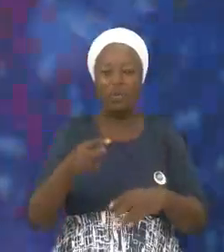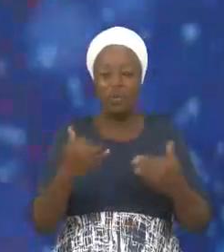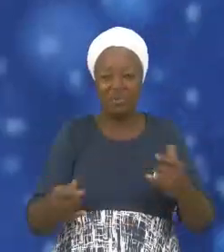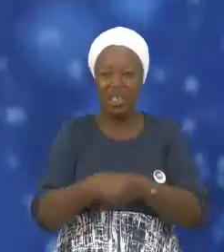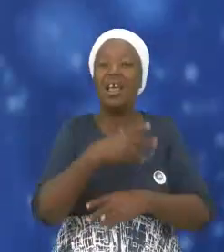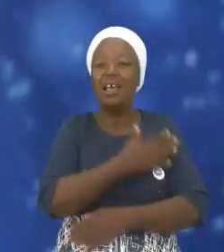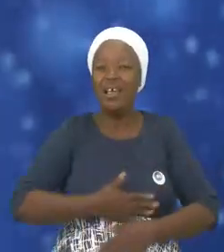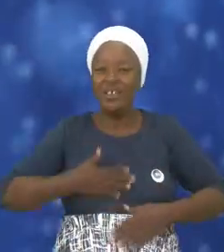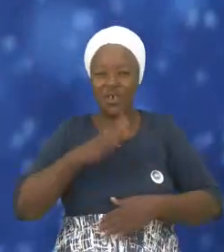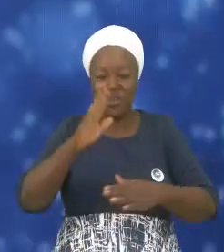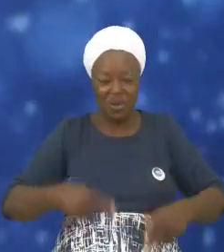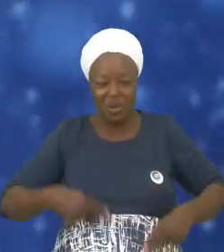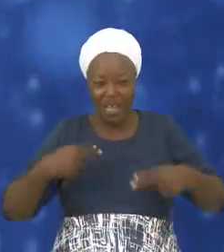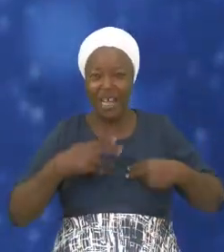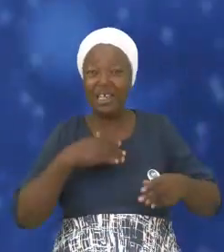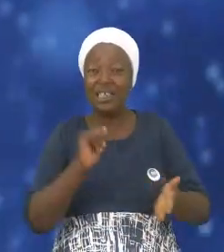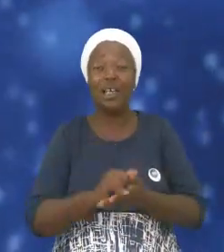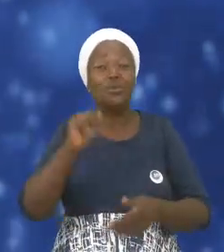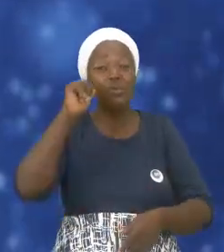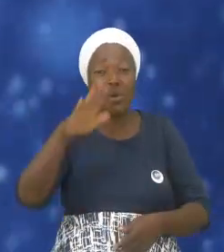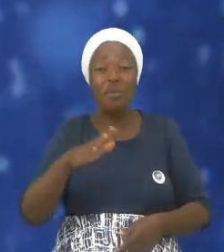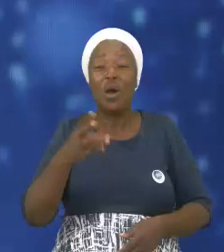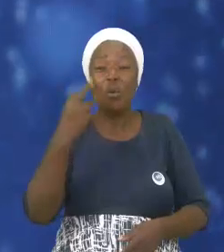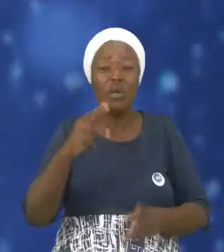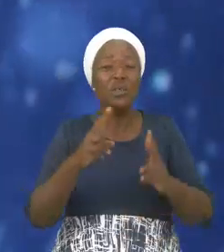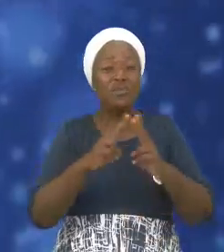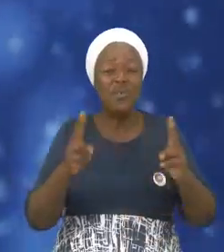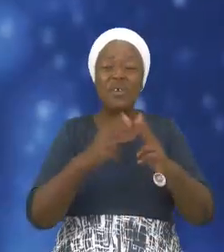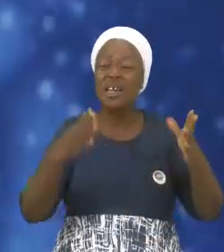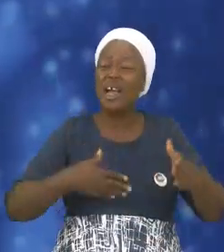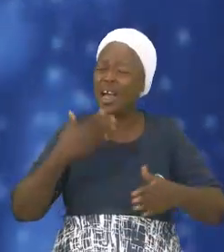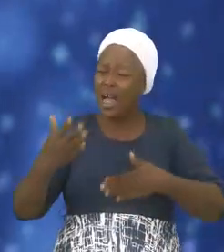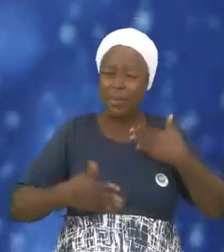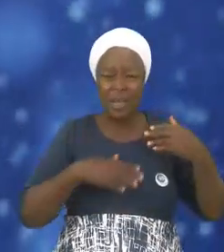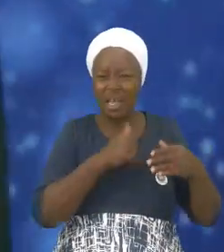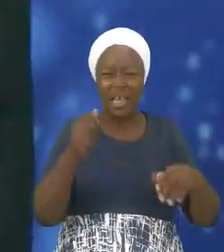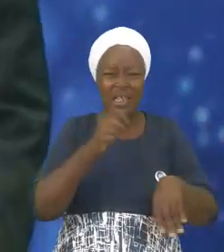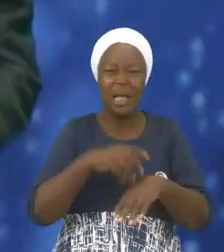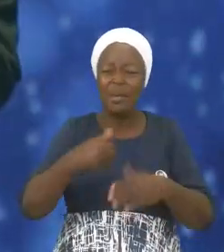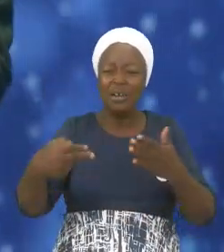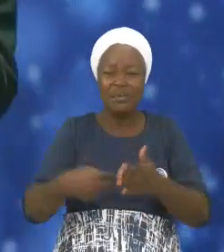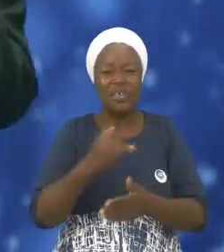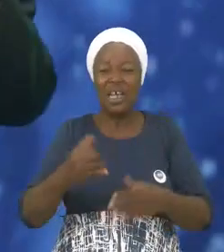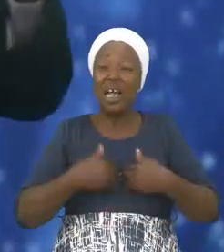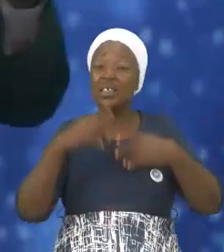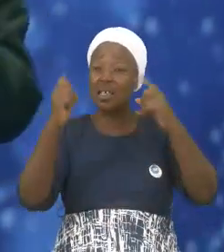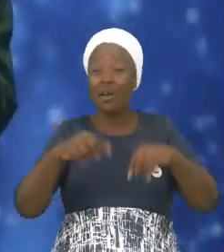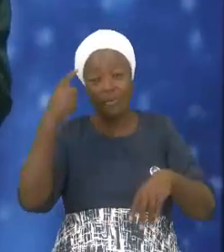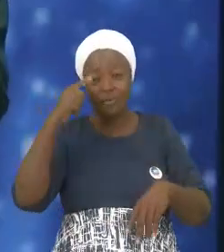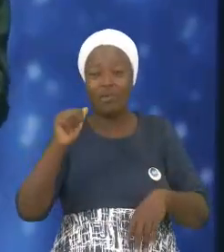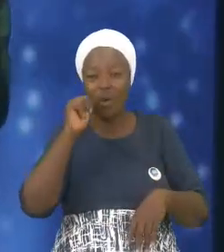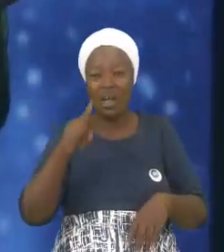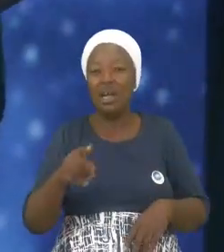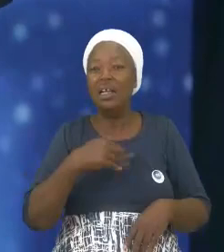your health. And that woman was so happy. A time of refreshing had come for her. A time